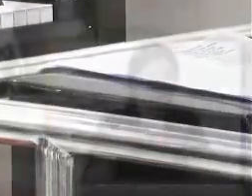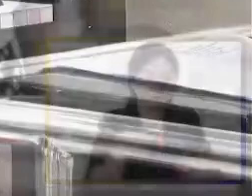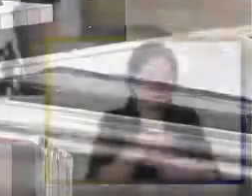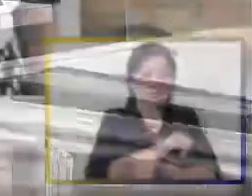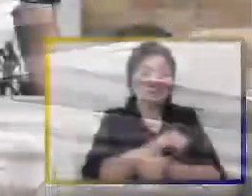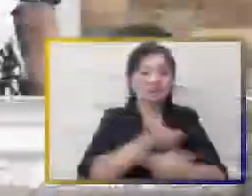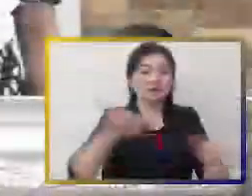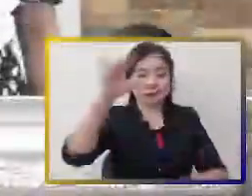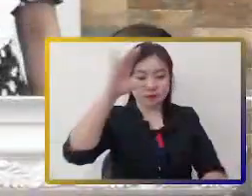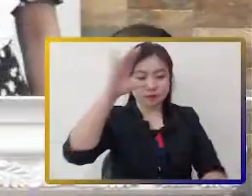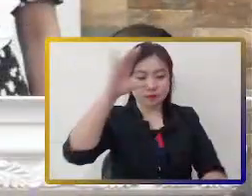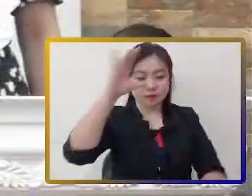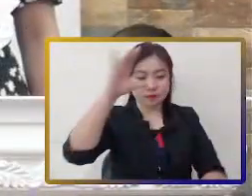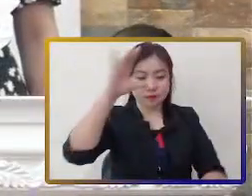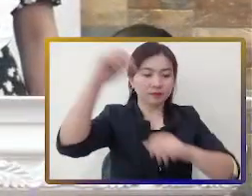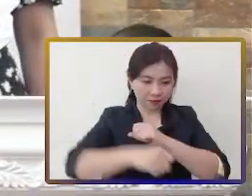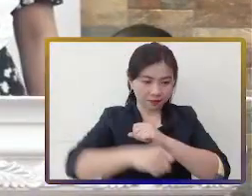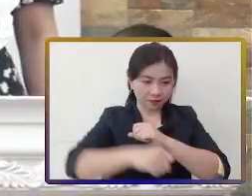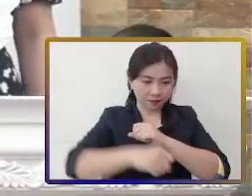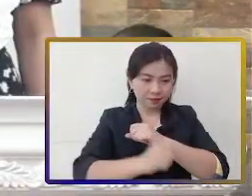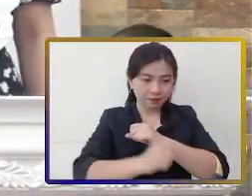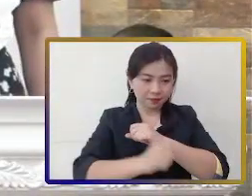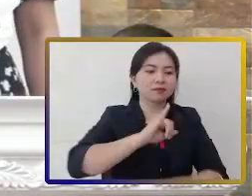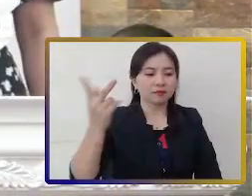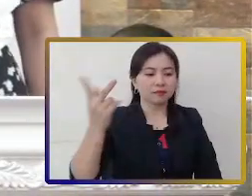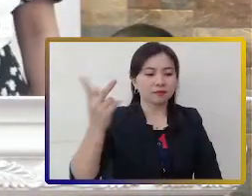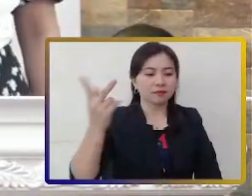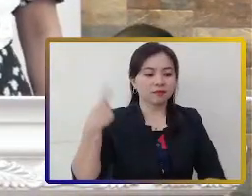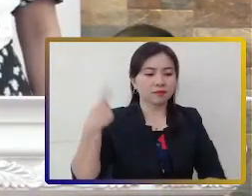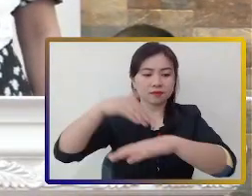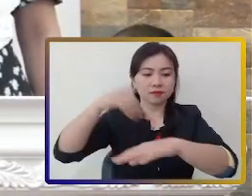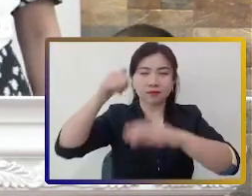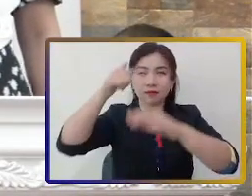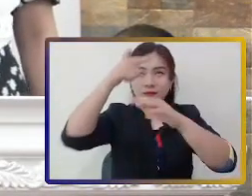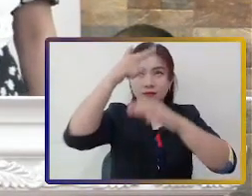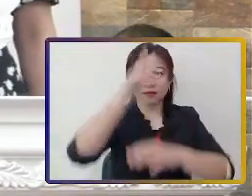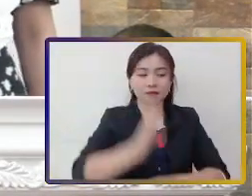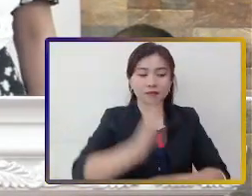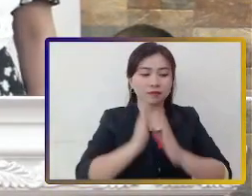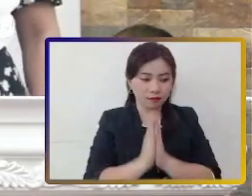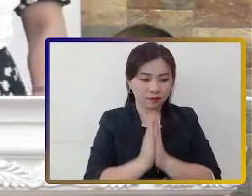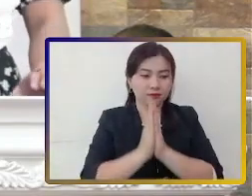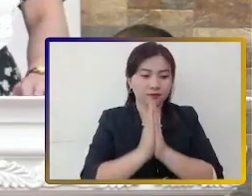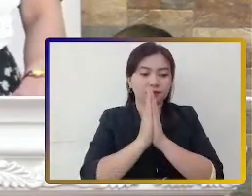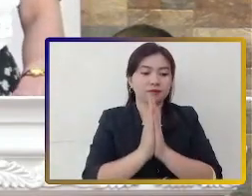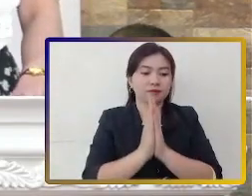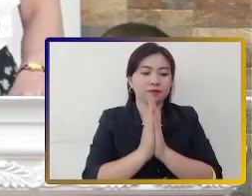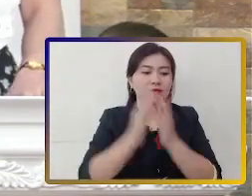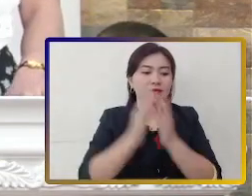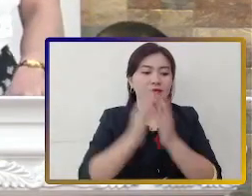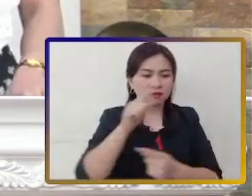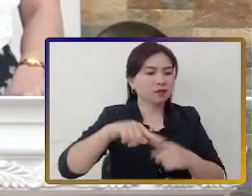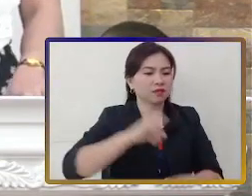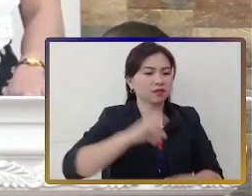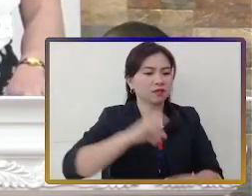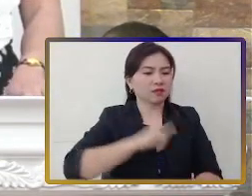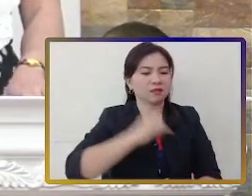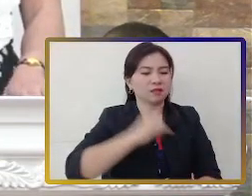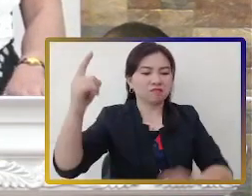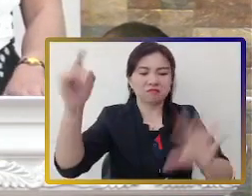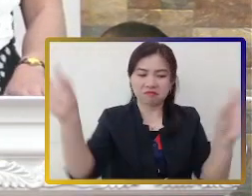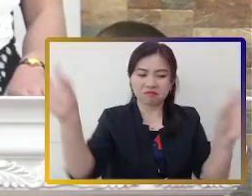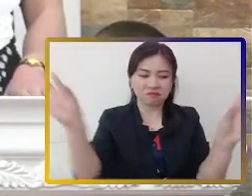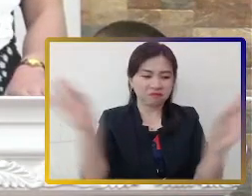Like the man on the sea need, I have called on God in prayer. When it seemed to